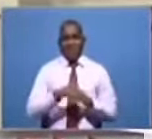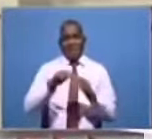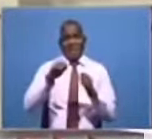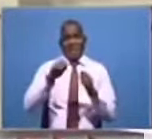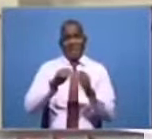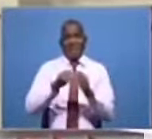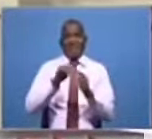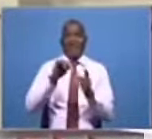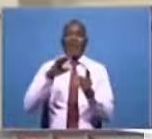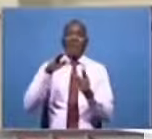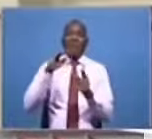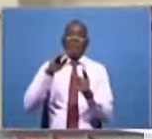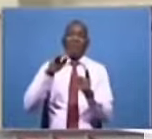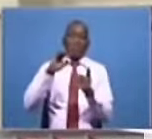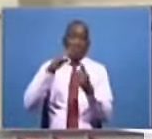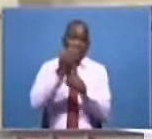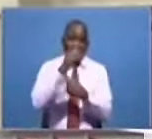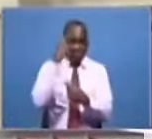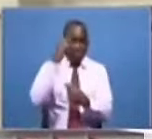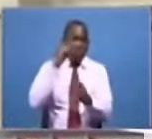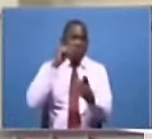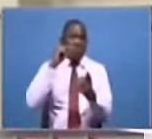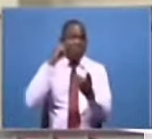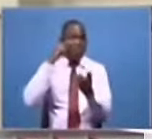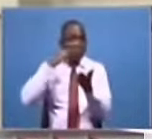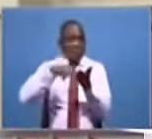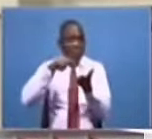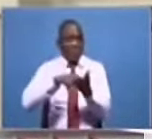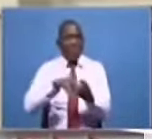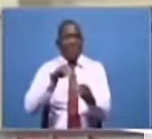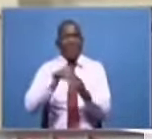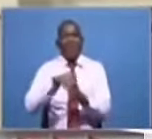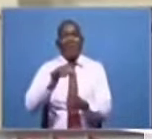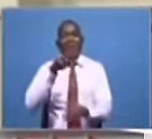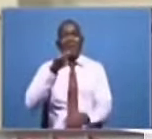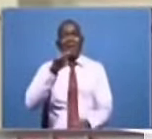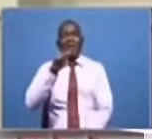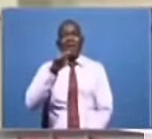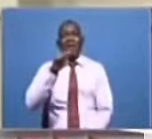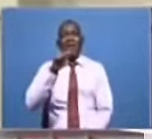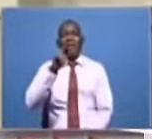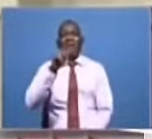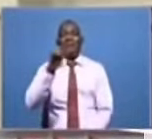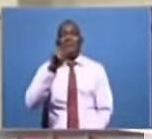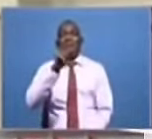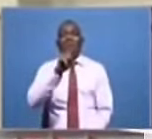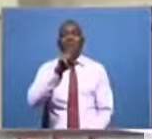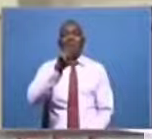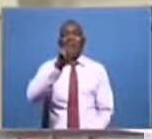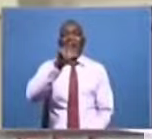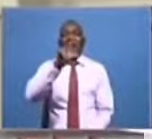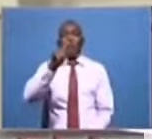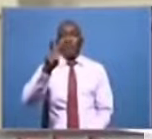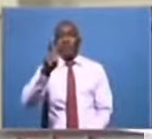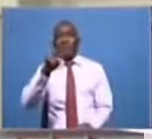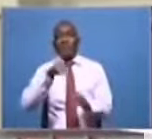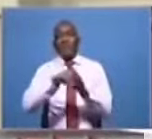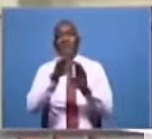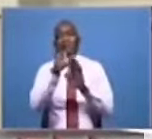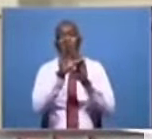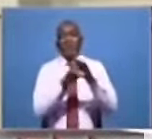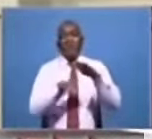conditions for review laid out in Article 133 of the Constitution and Rule